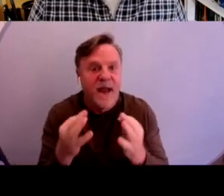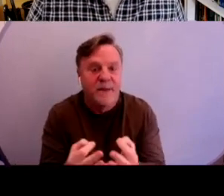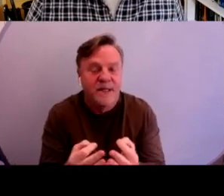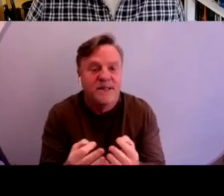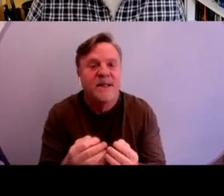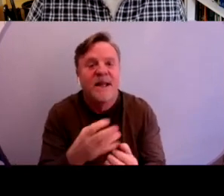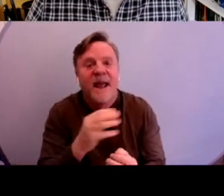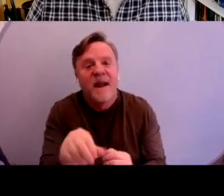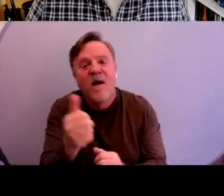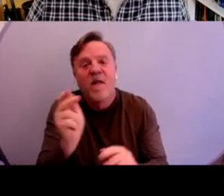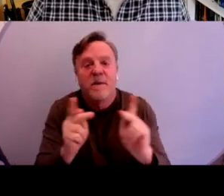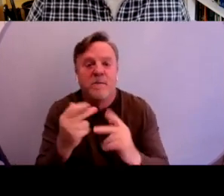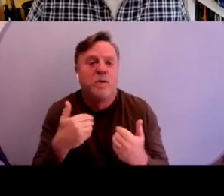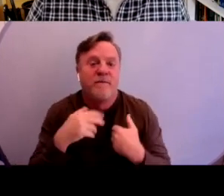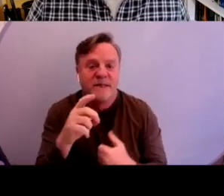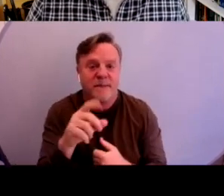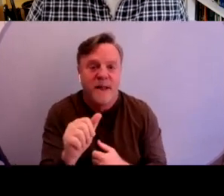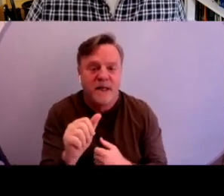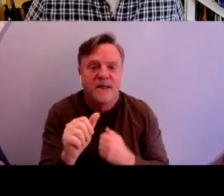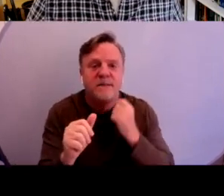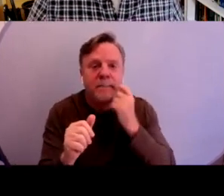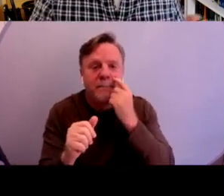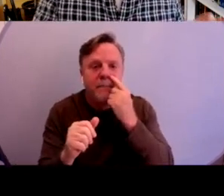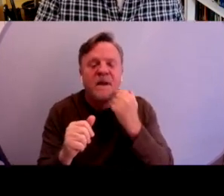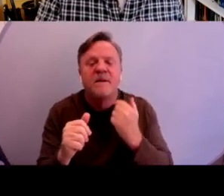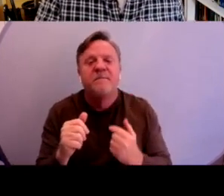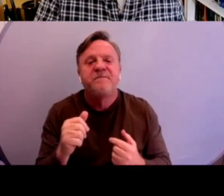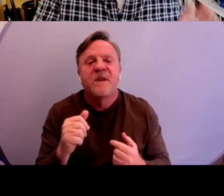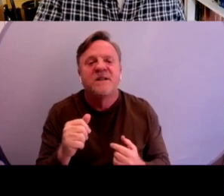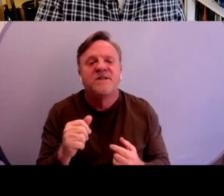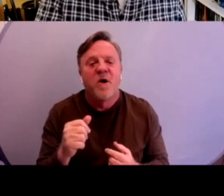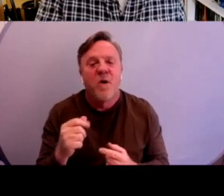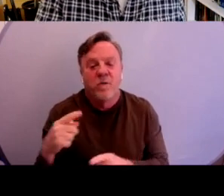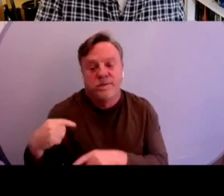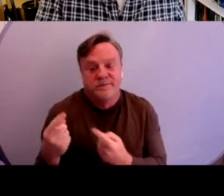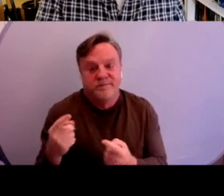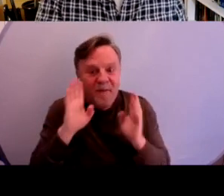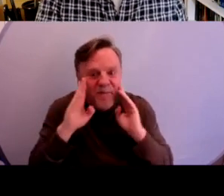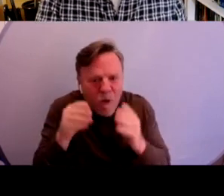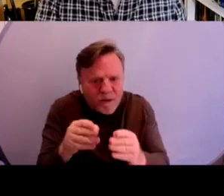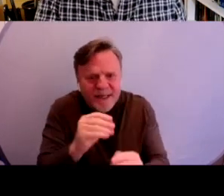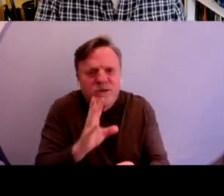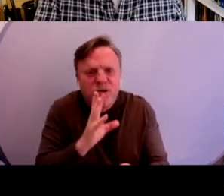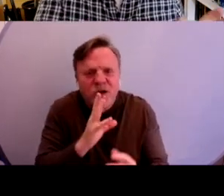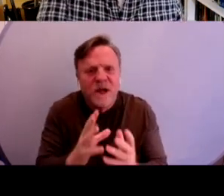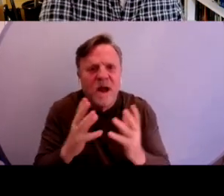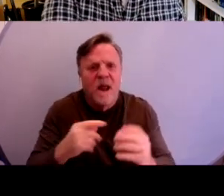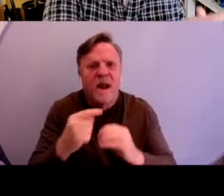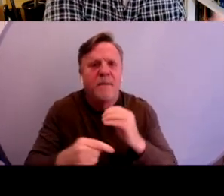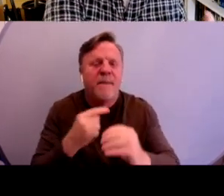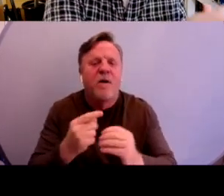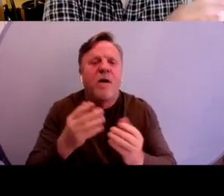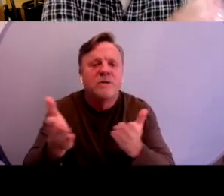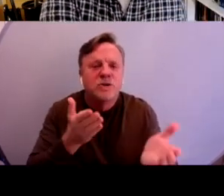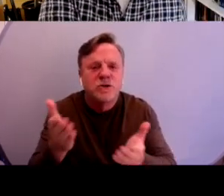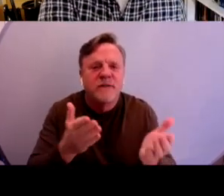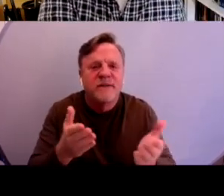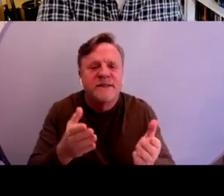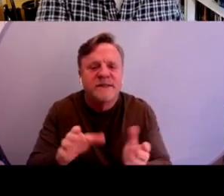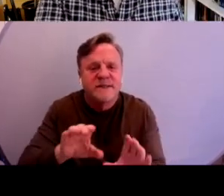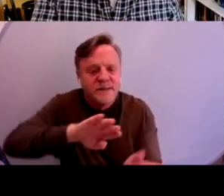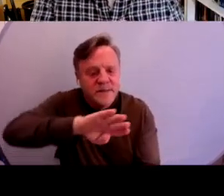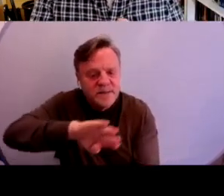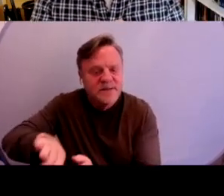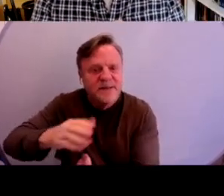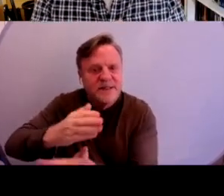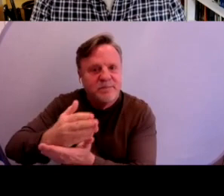with disabilities. And so we've been focusing a lot, and we've been talking a lot about the service sector side of things. We've